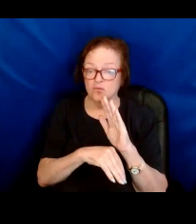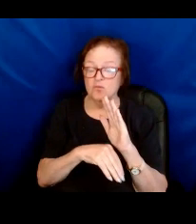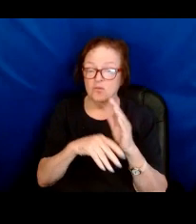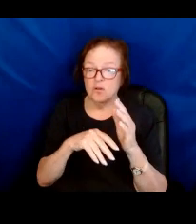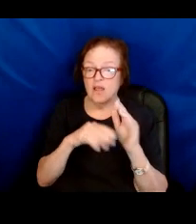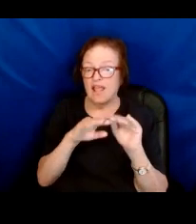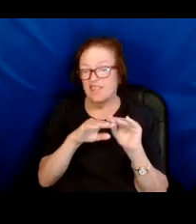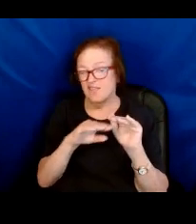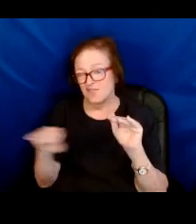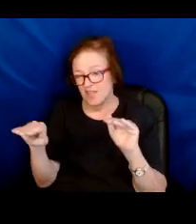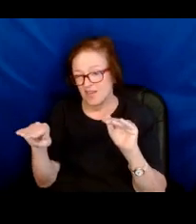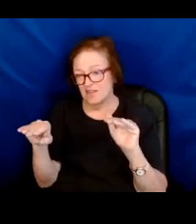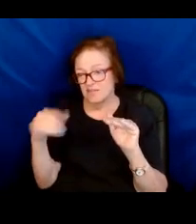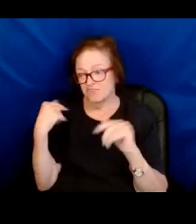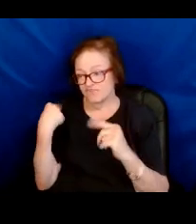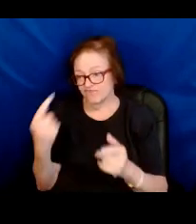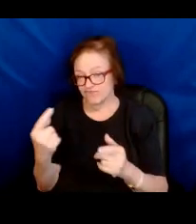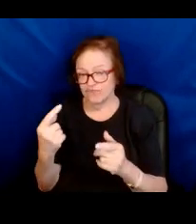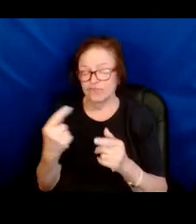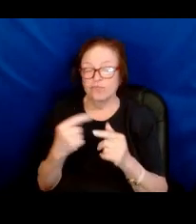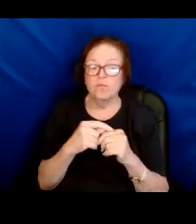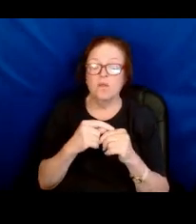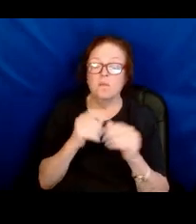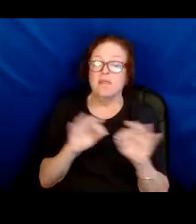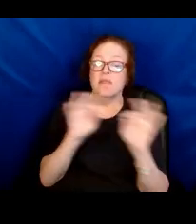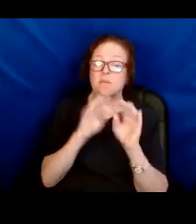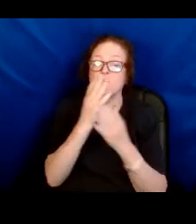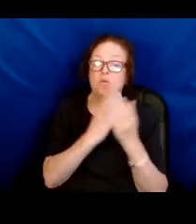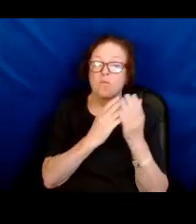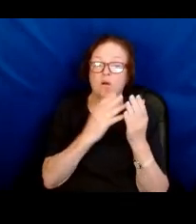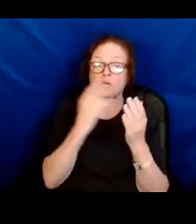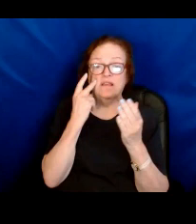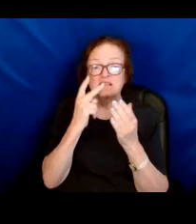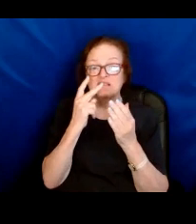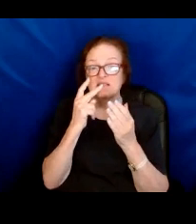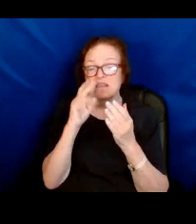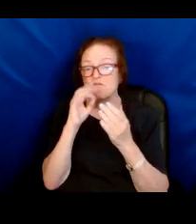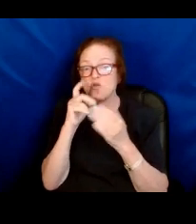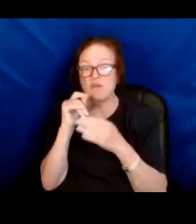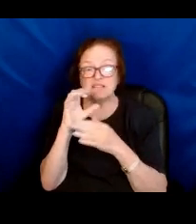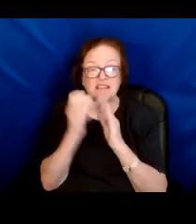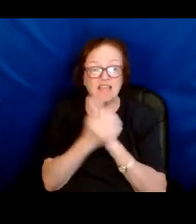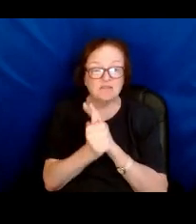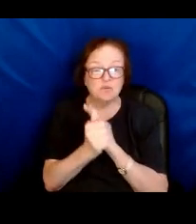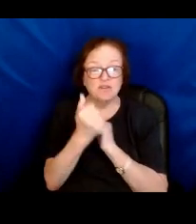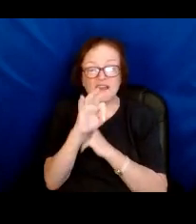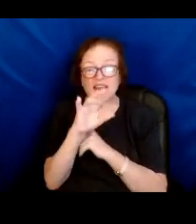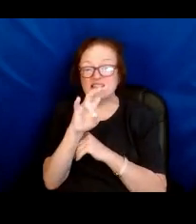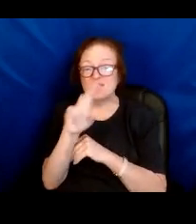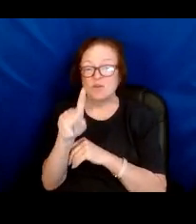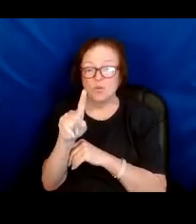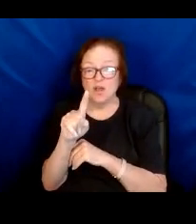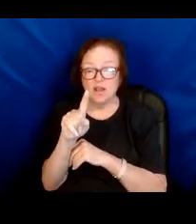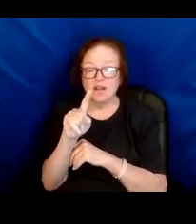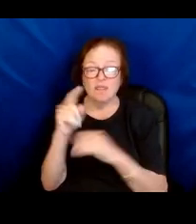flat the last few years. I think one of the important pieces when we talk to our forensic experts, in 1971, there was the war